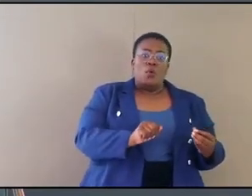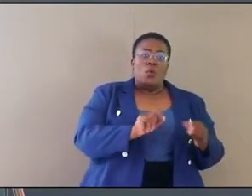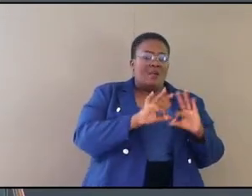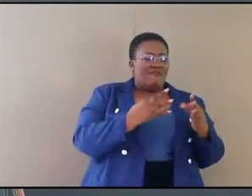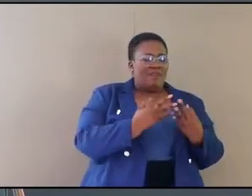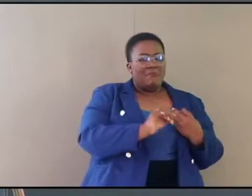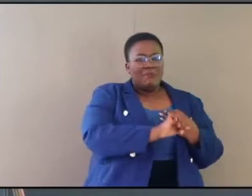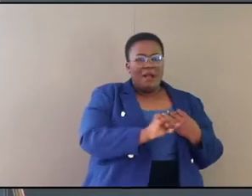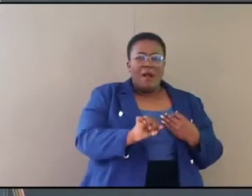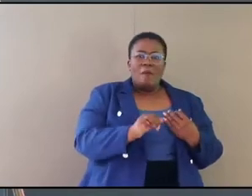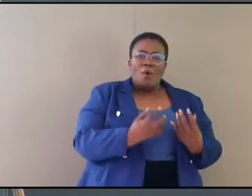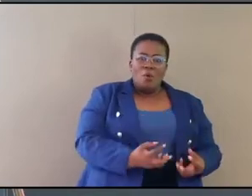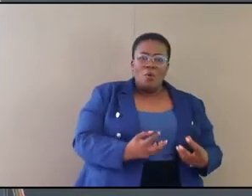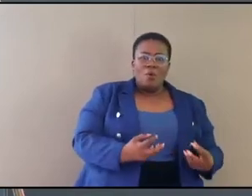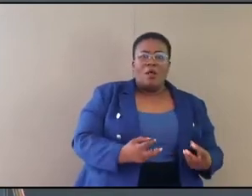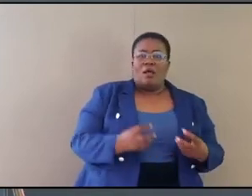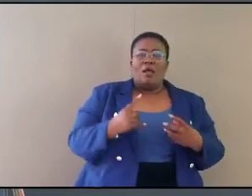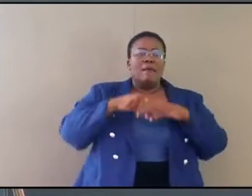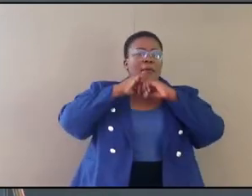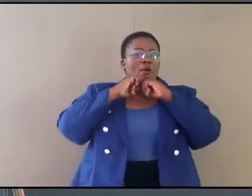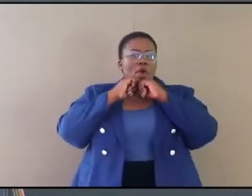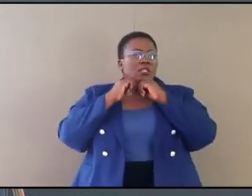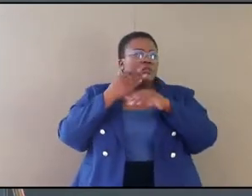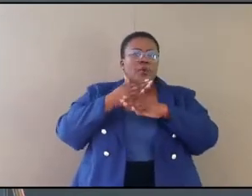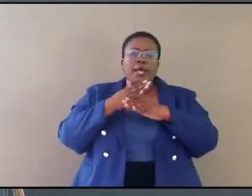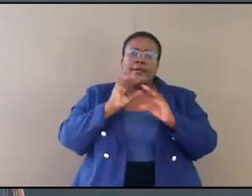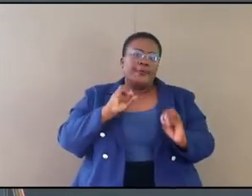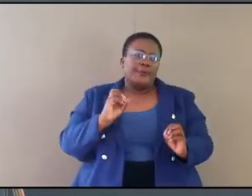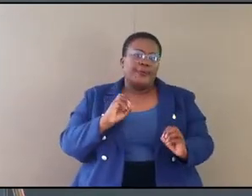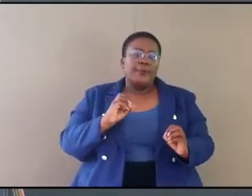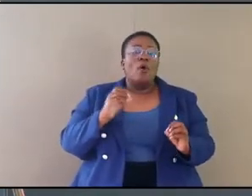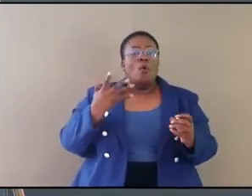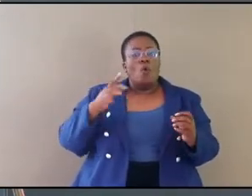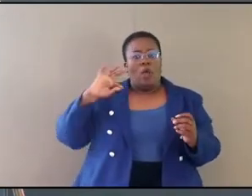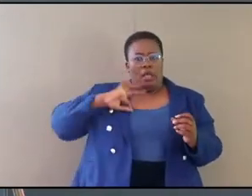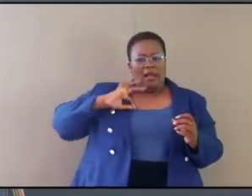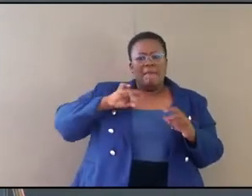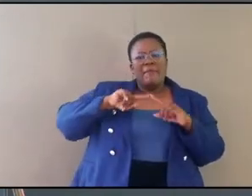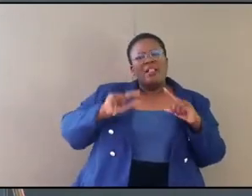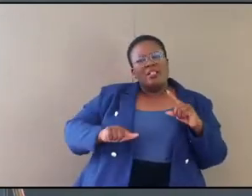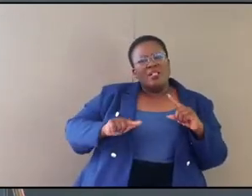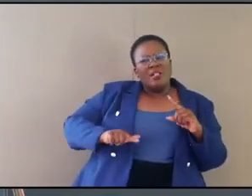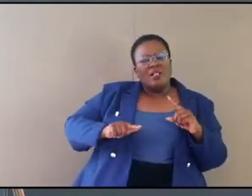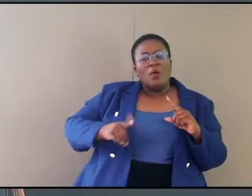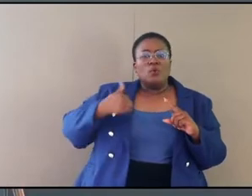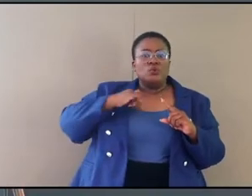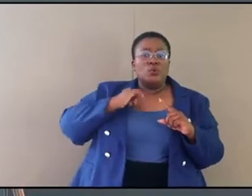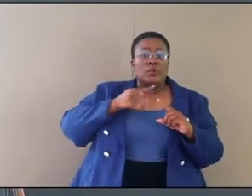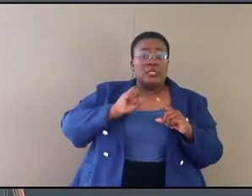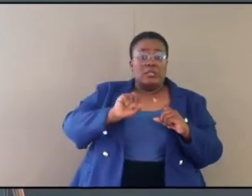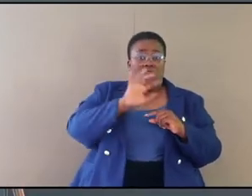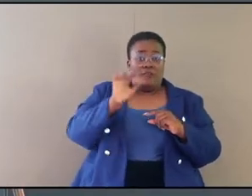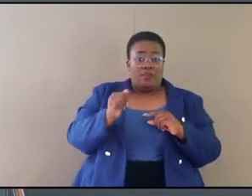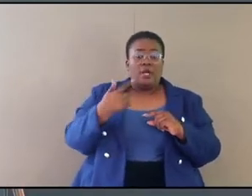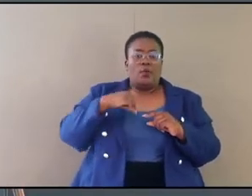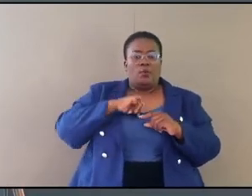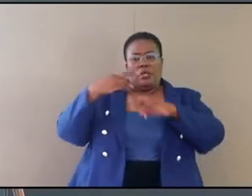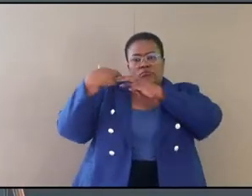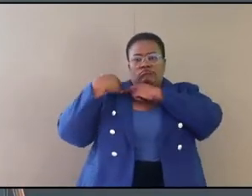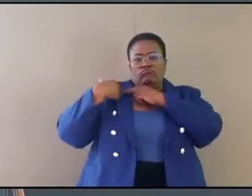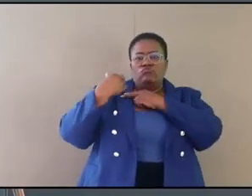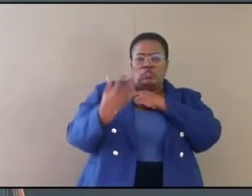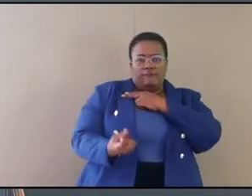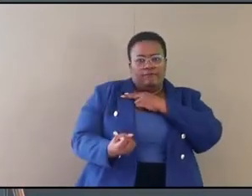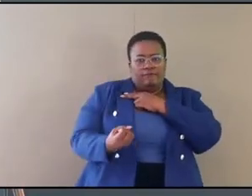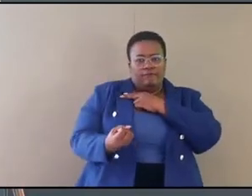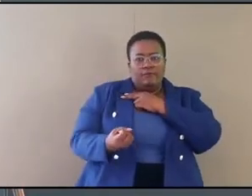and the majority of parents are unemployed or in very low incomes. And so as a country, we have a constitutional responsibility so